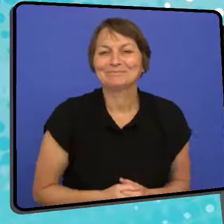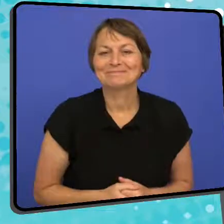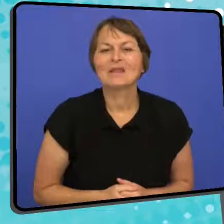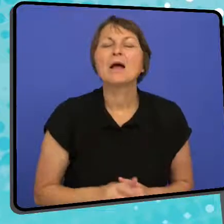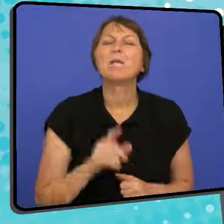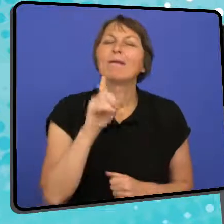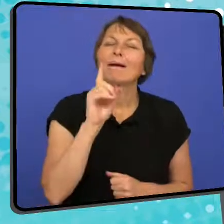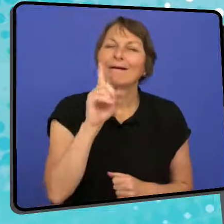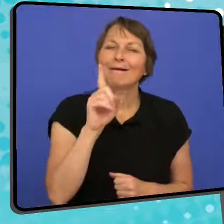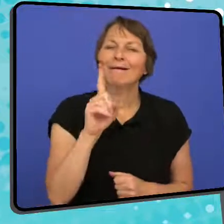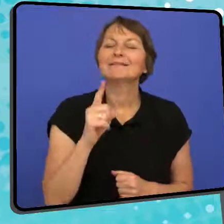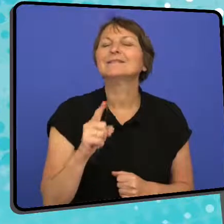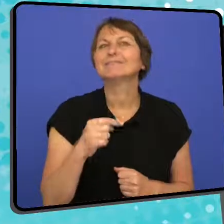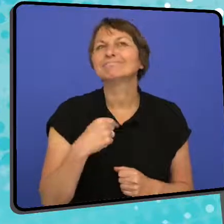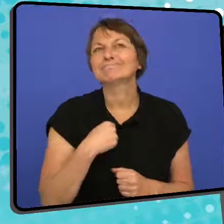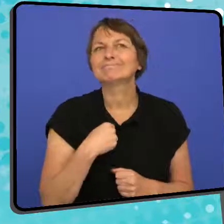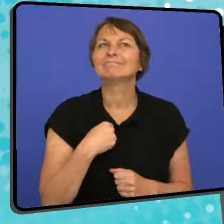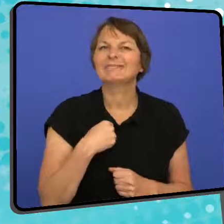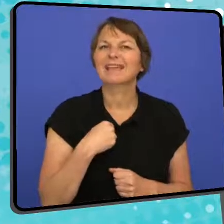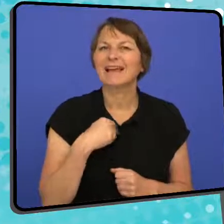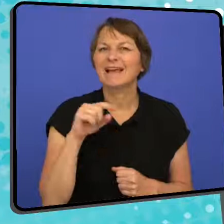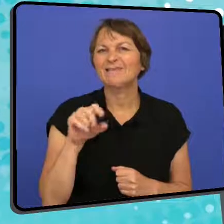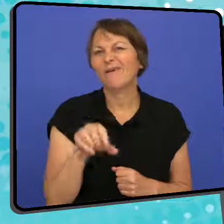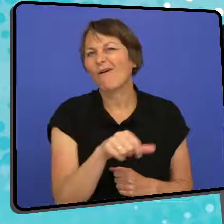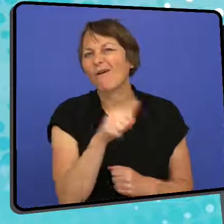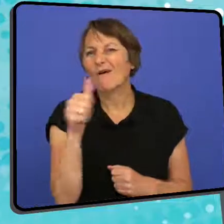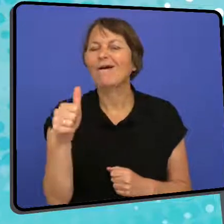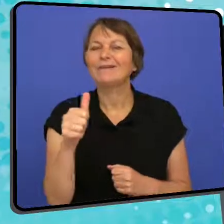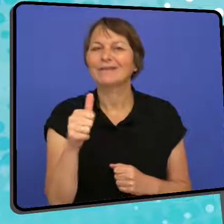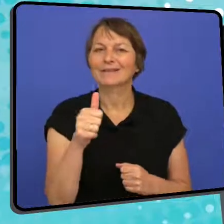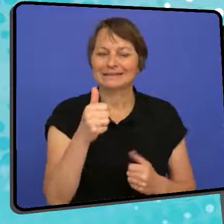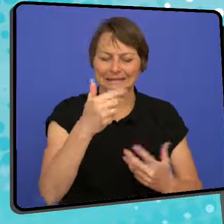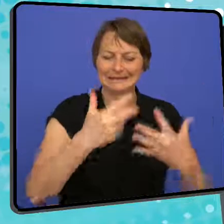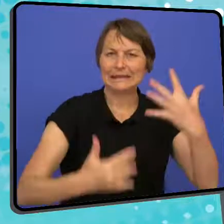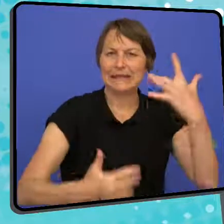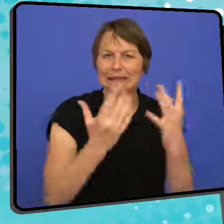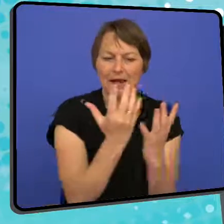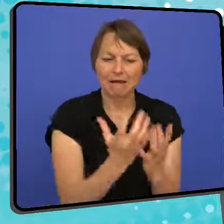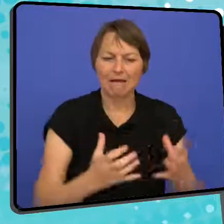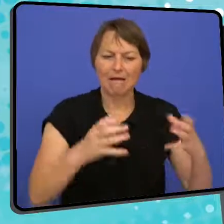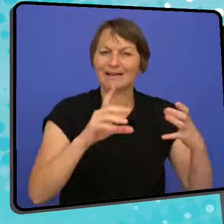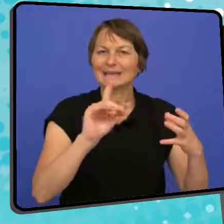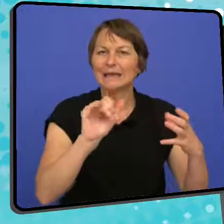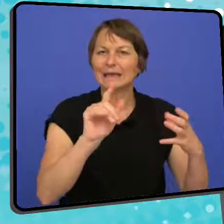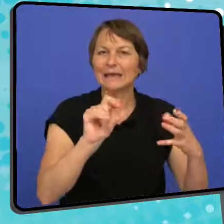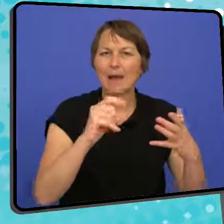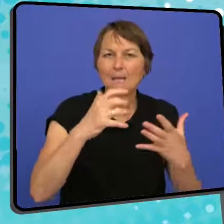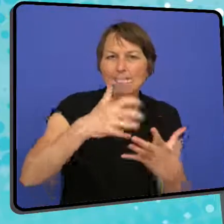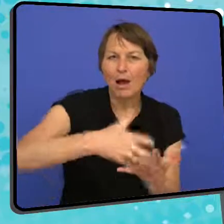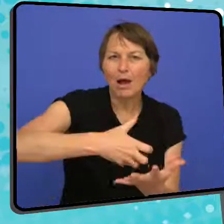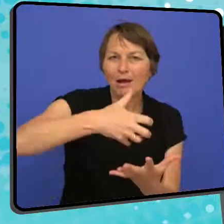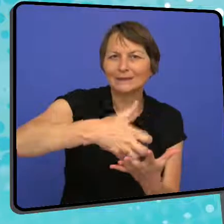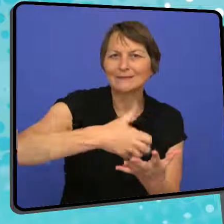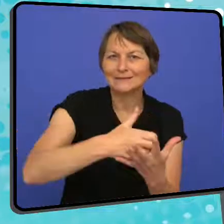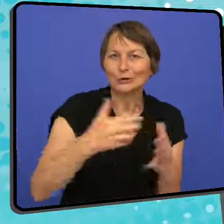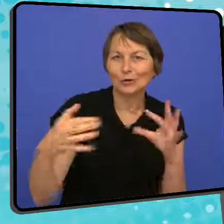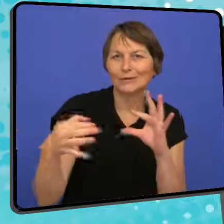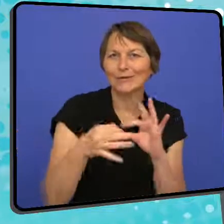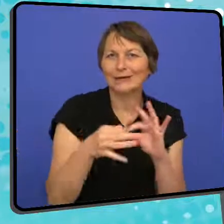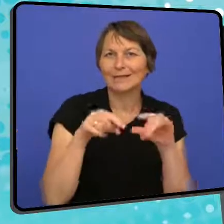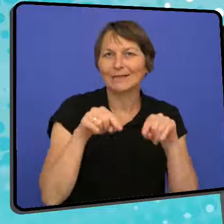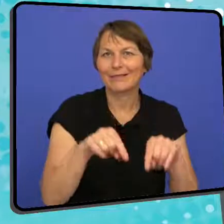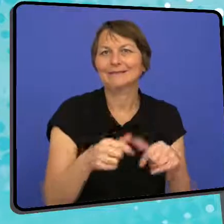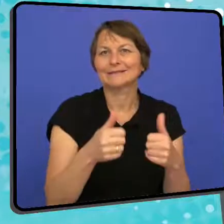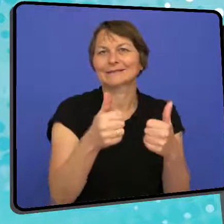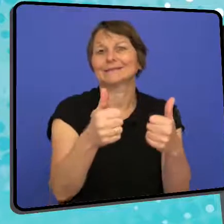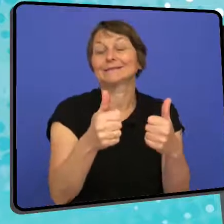Data Minds Connect, so I love Data Minds as well. Yeah, these two. Oh, cool! That is a good conference.